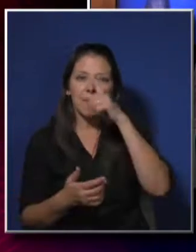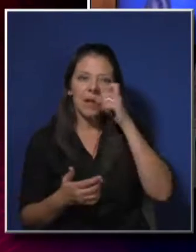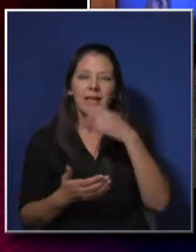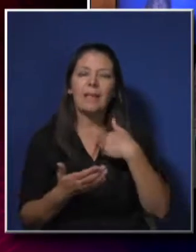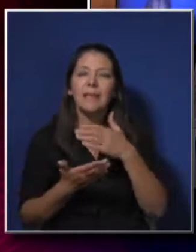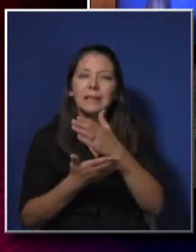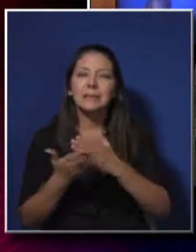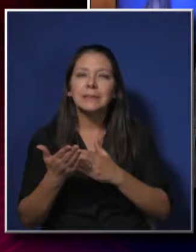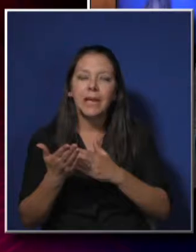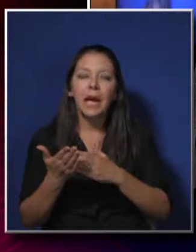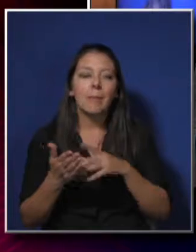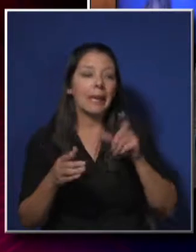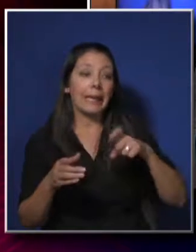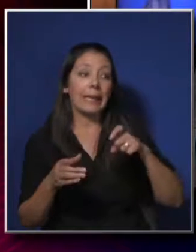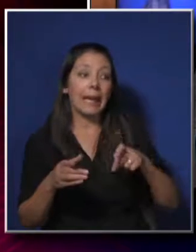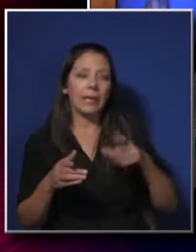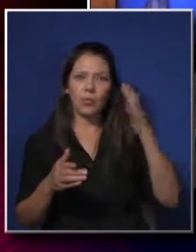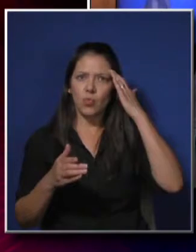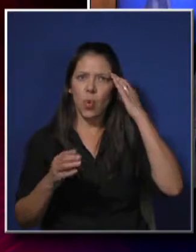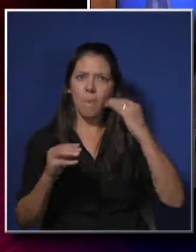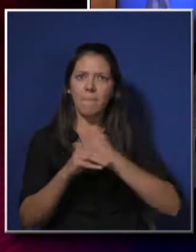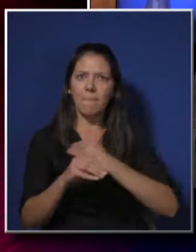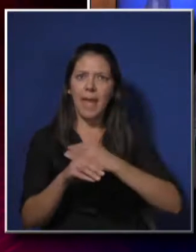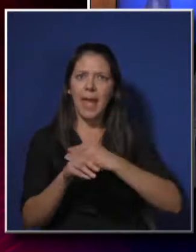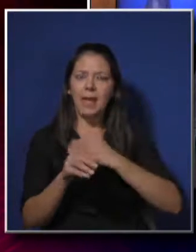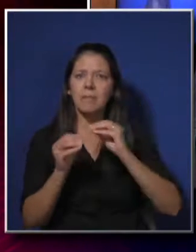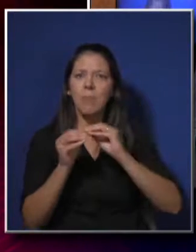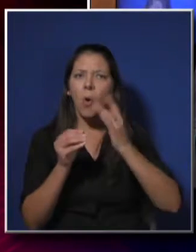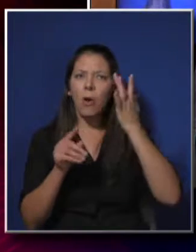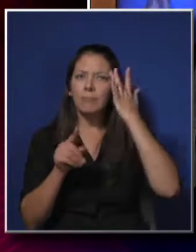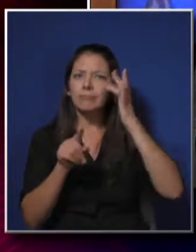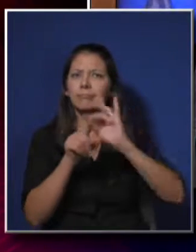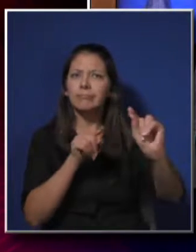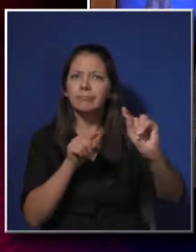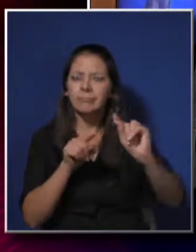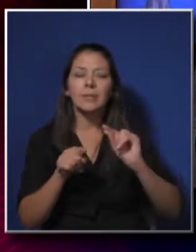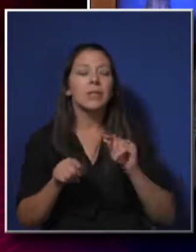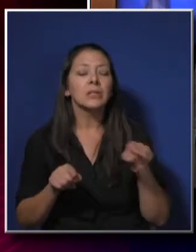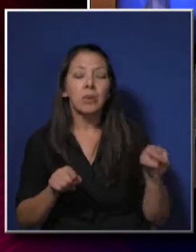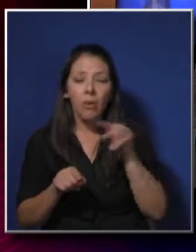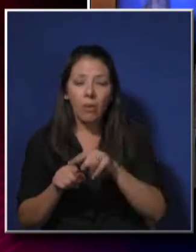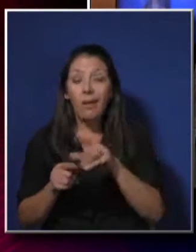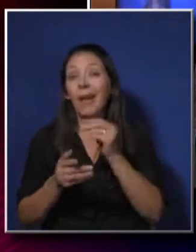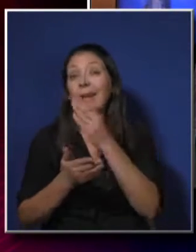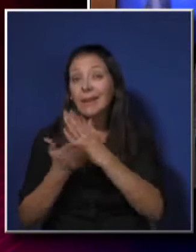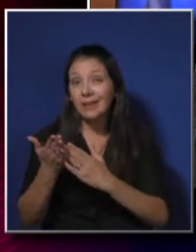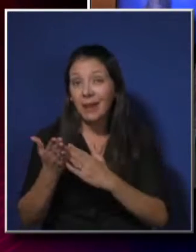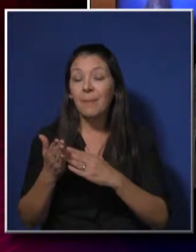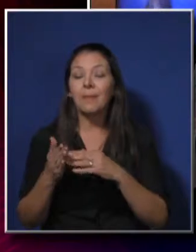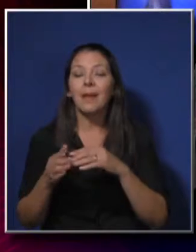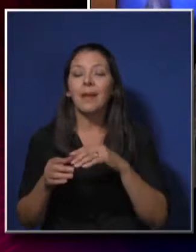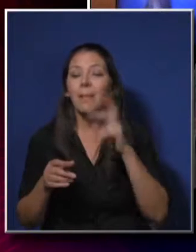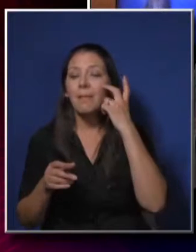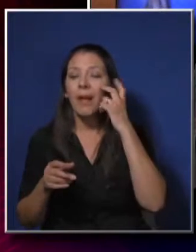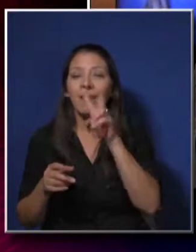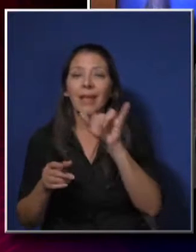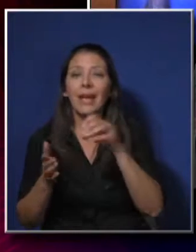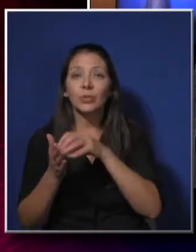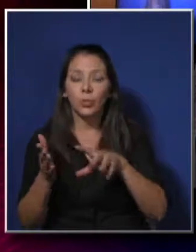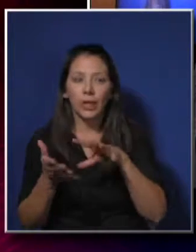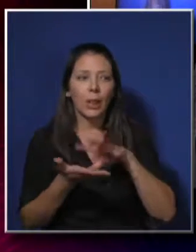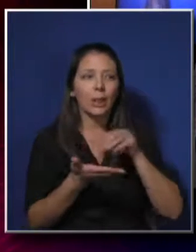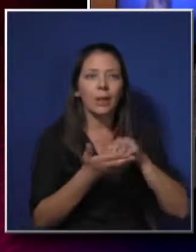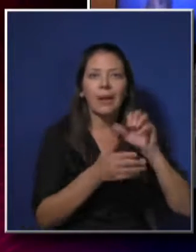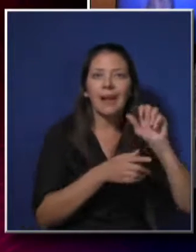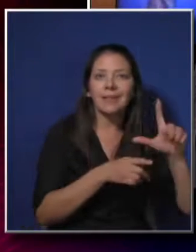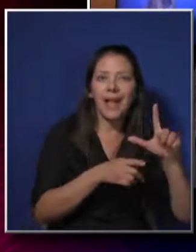needs for math, for example. And we now have blind students wanting to learn ASL, and our students that are on